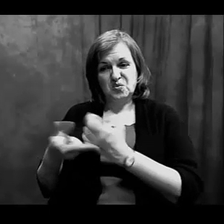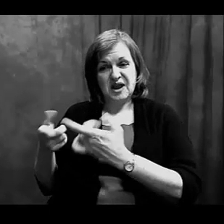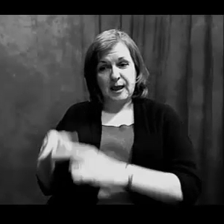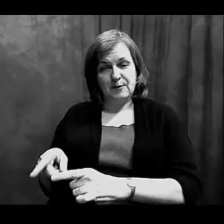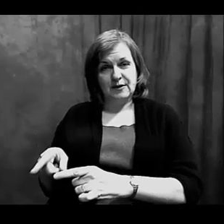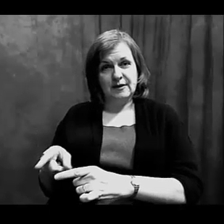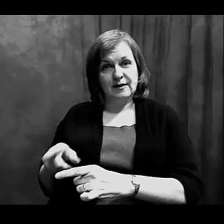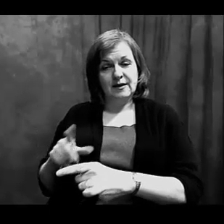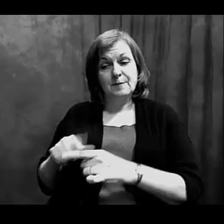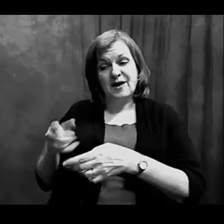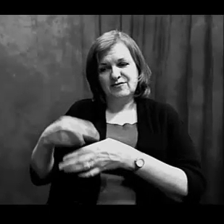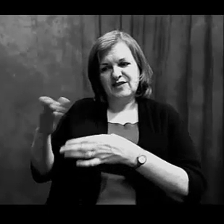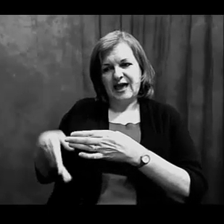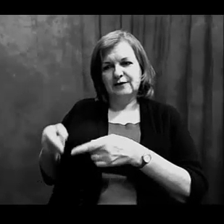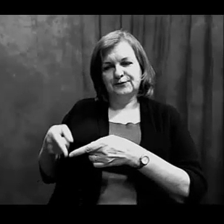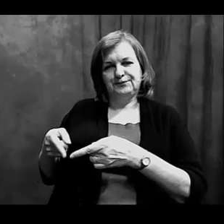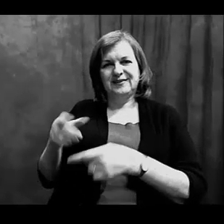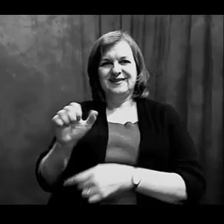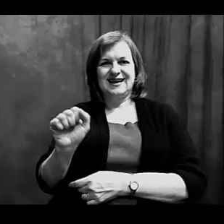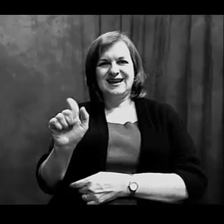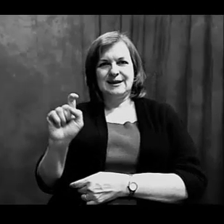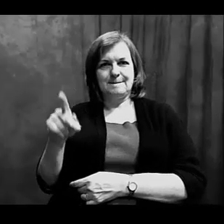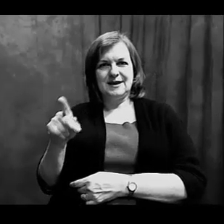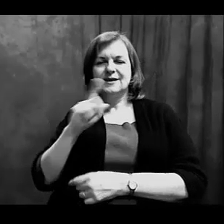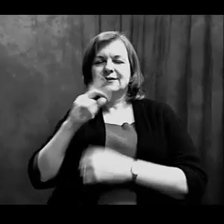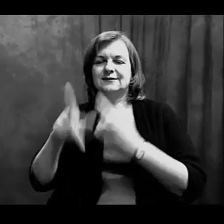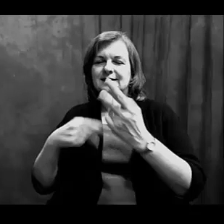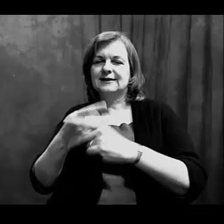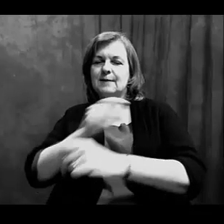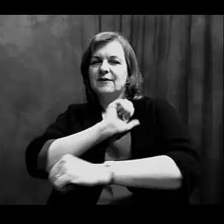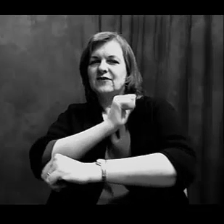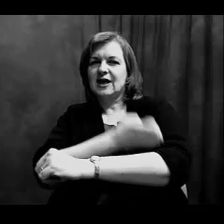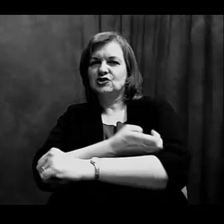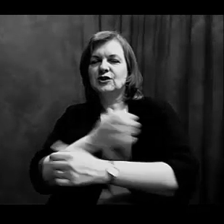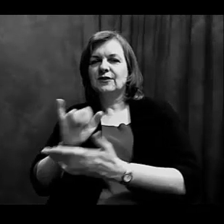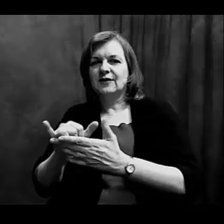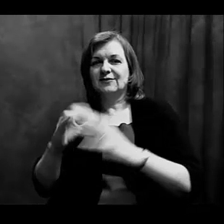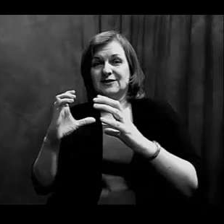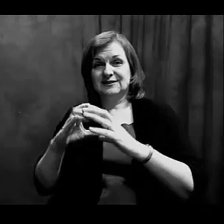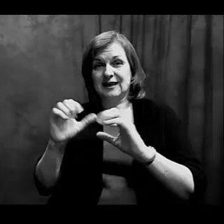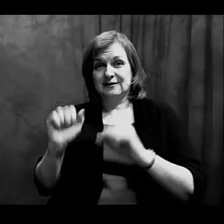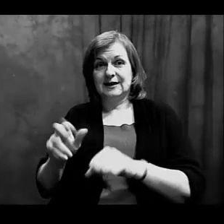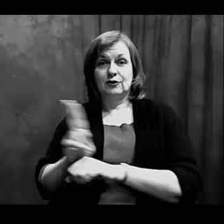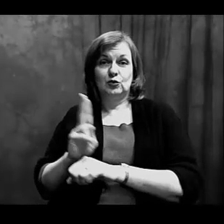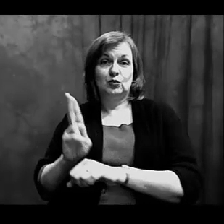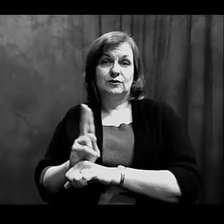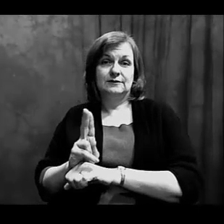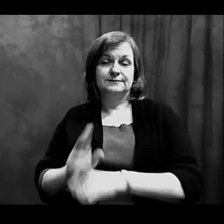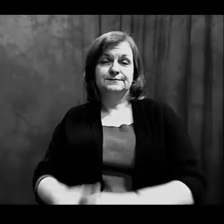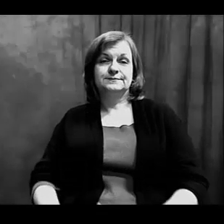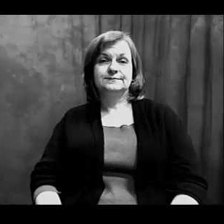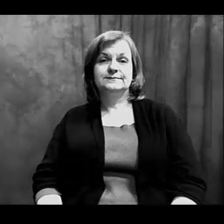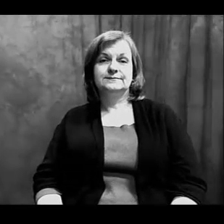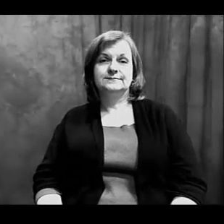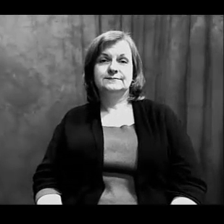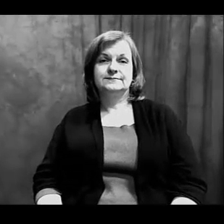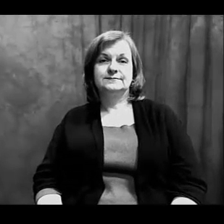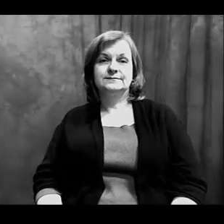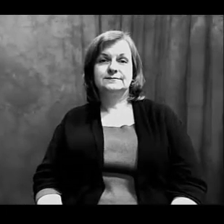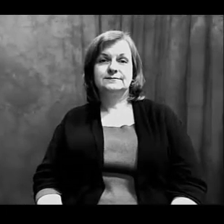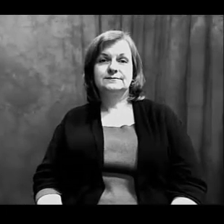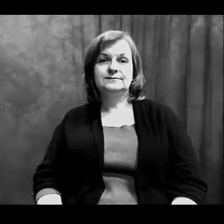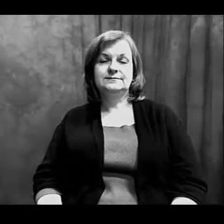to make this happen. But in the end, we have a form of energy that your cells actually recognize and can use.